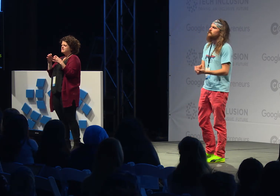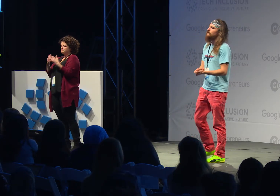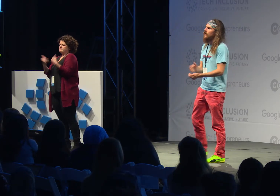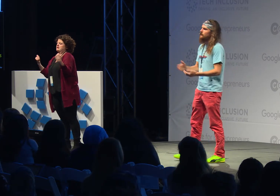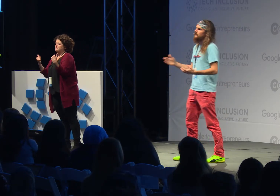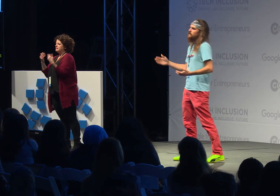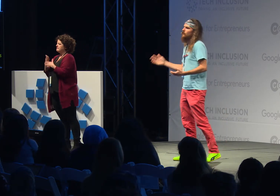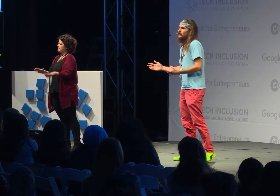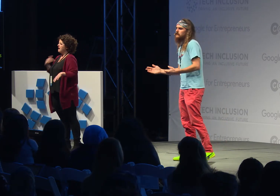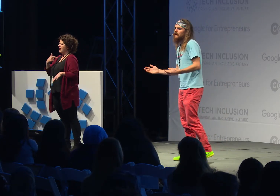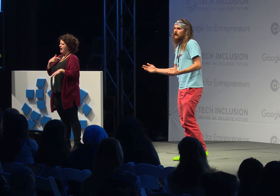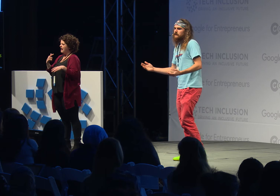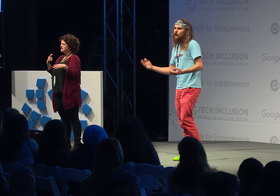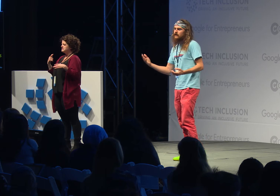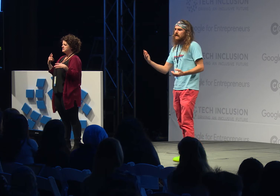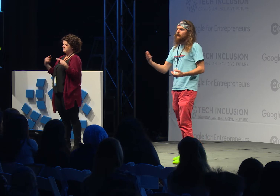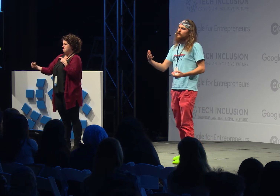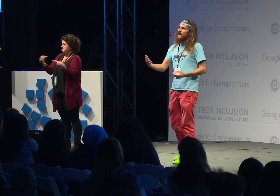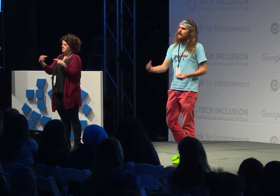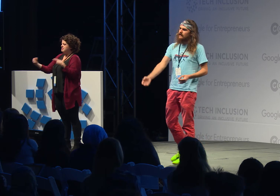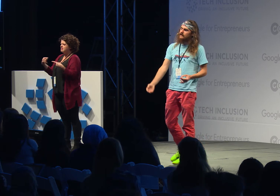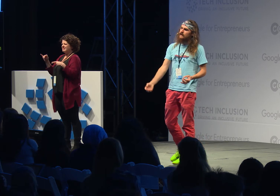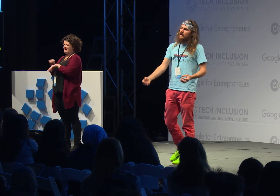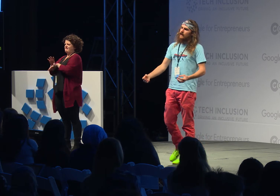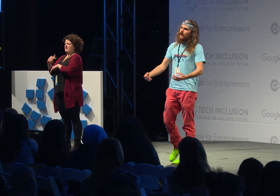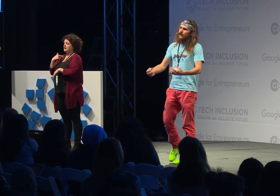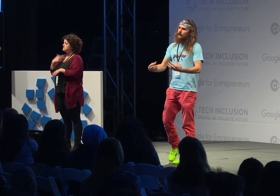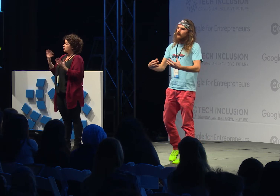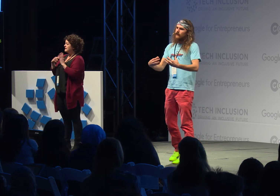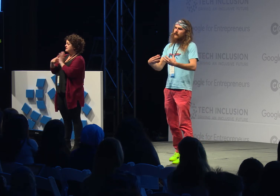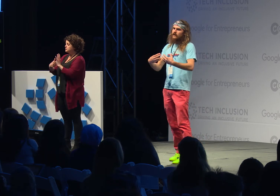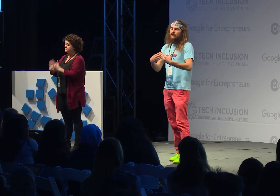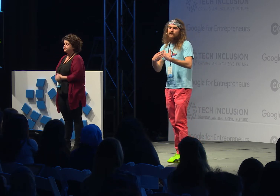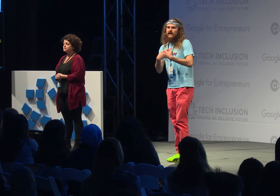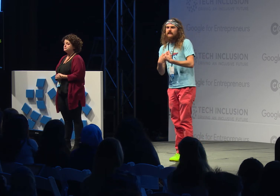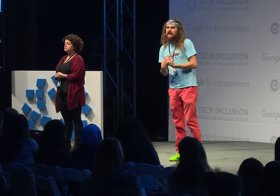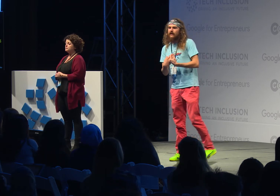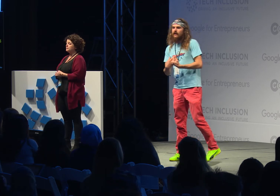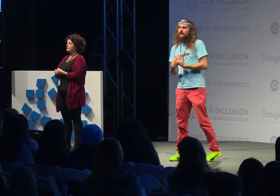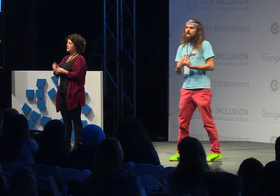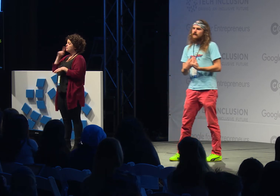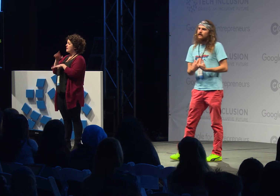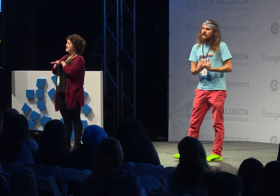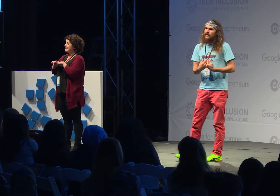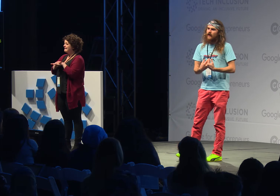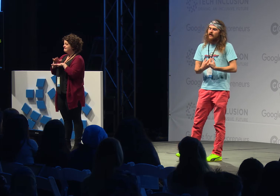us in sometimes even oppositional ways. So one example of that is in terms of like native